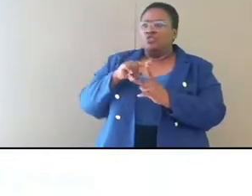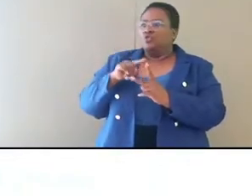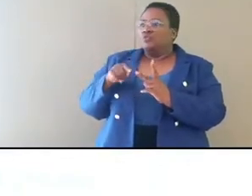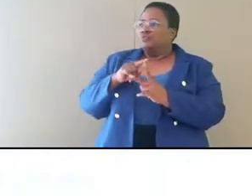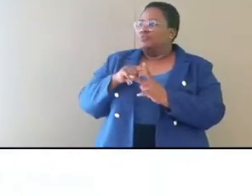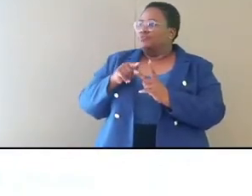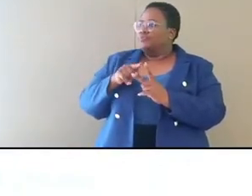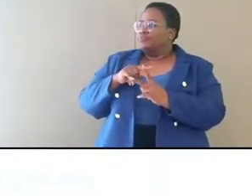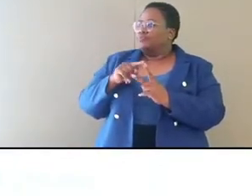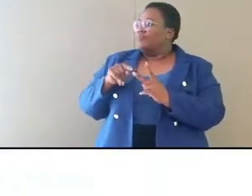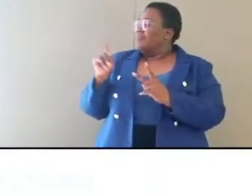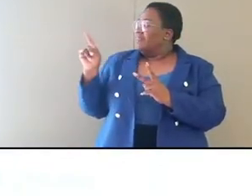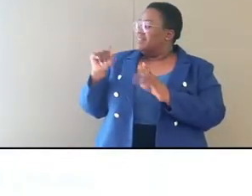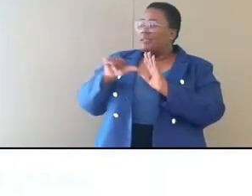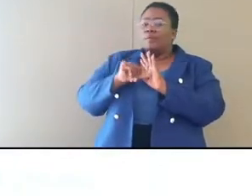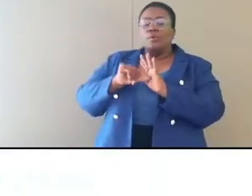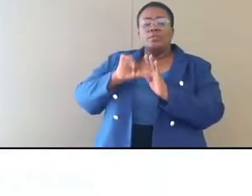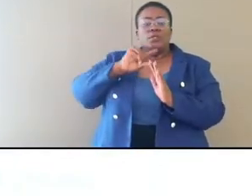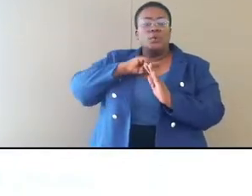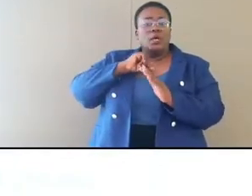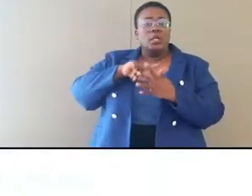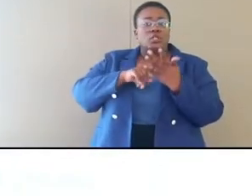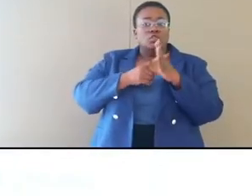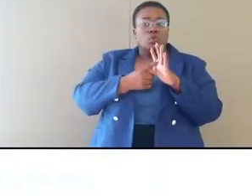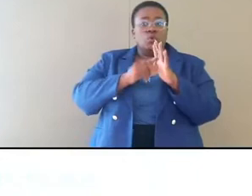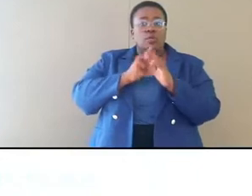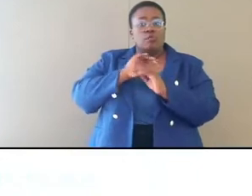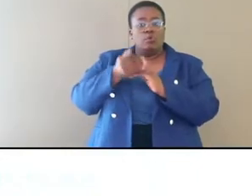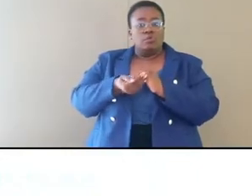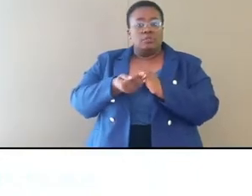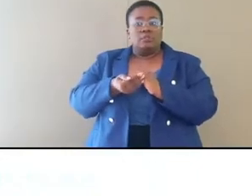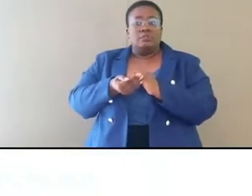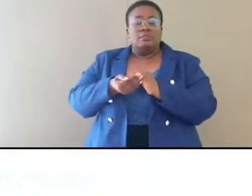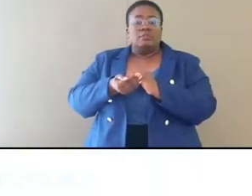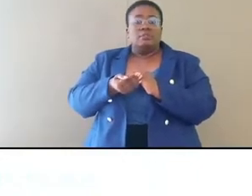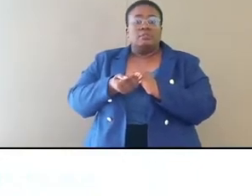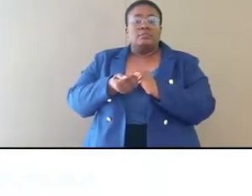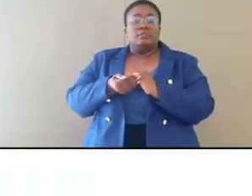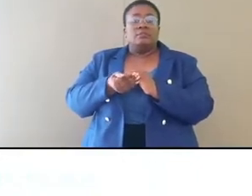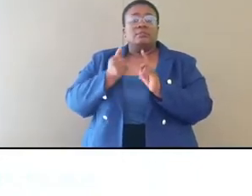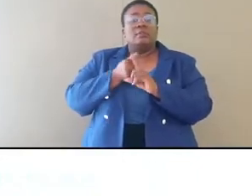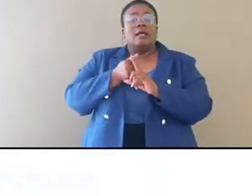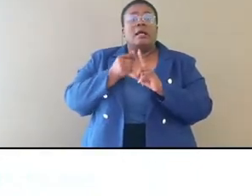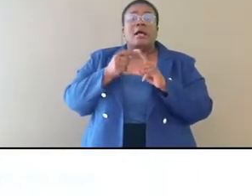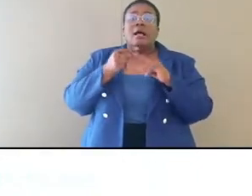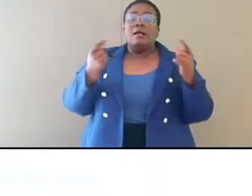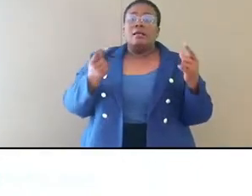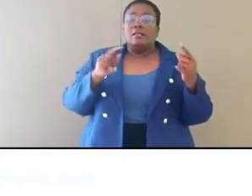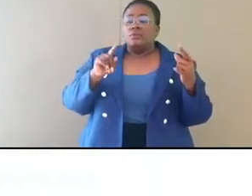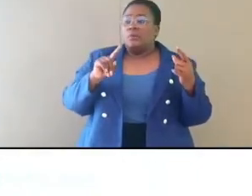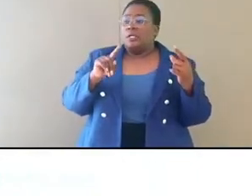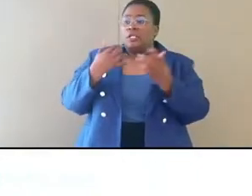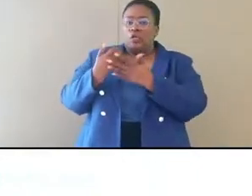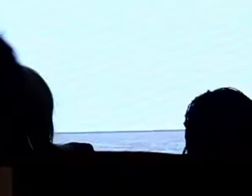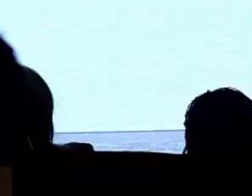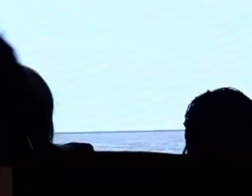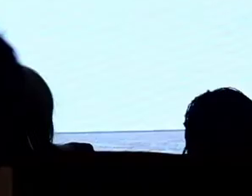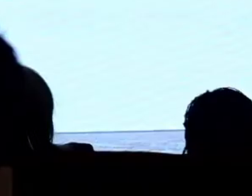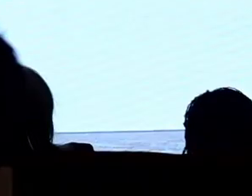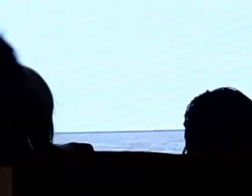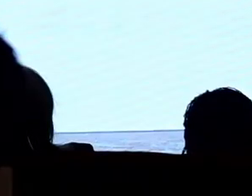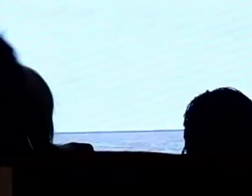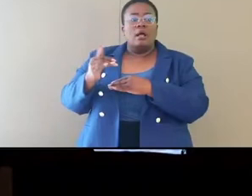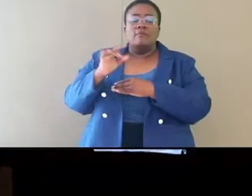at. But this is an important thing because it shows that protective effect against economic shocks. And then what we see after that